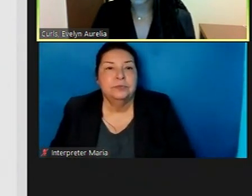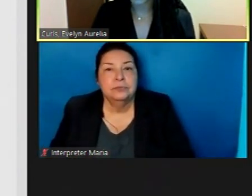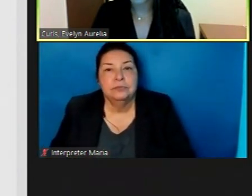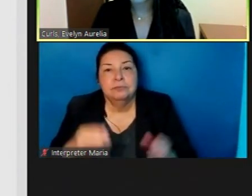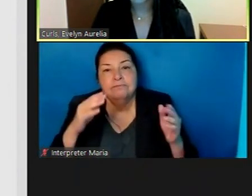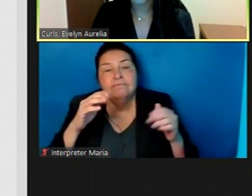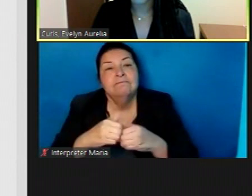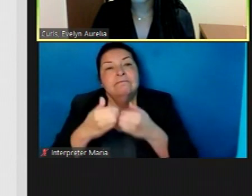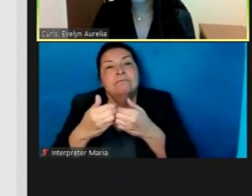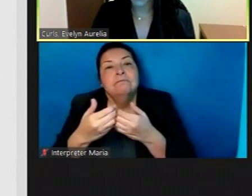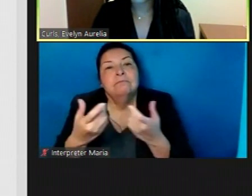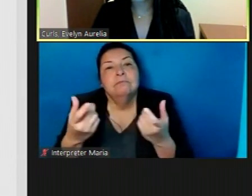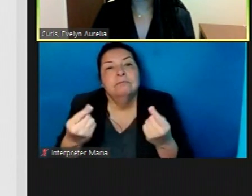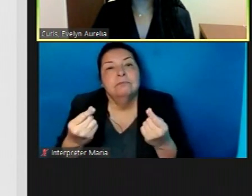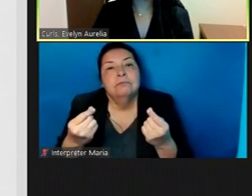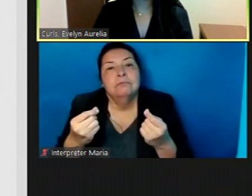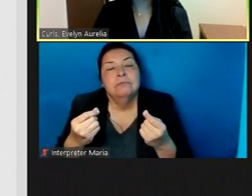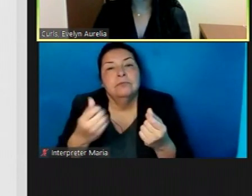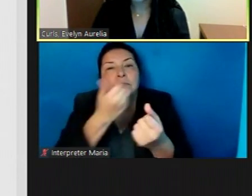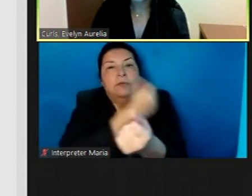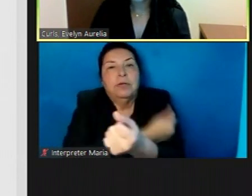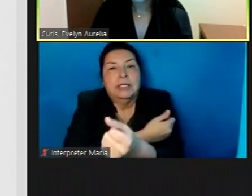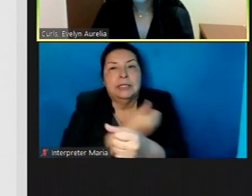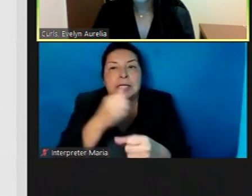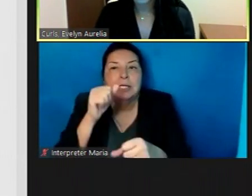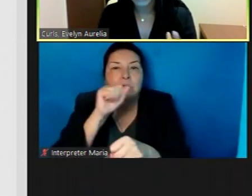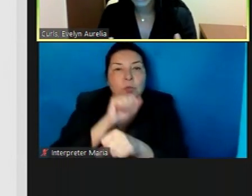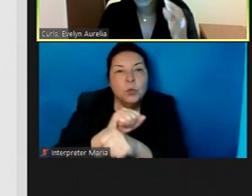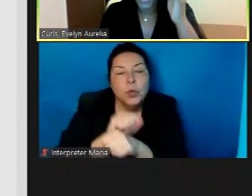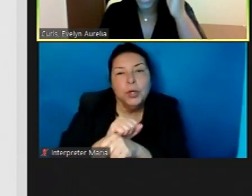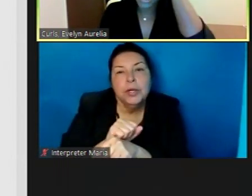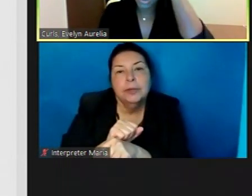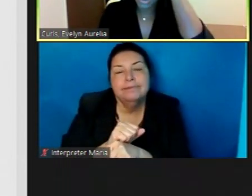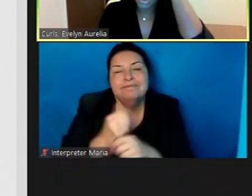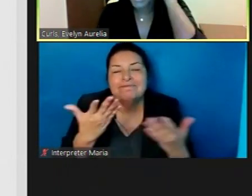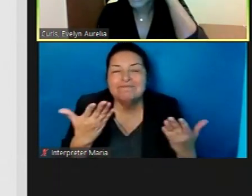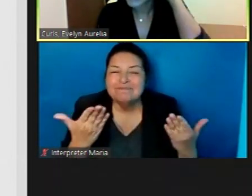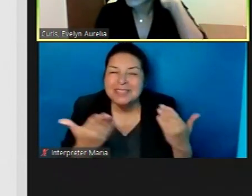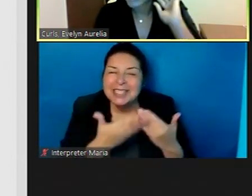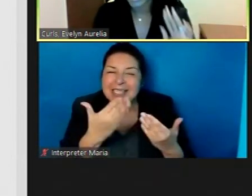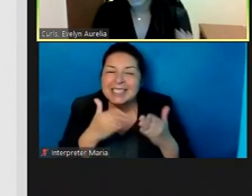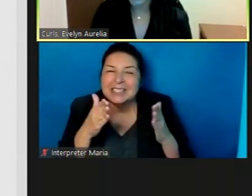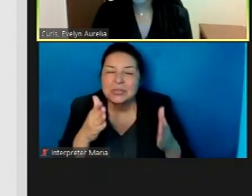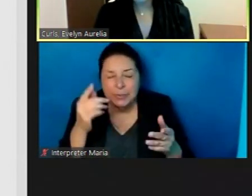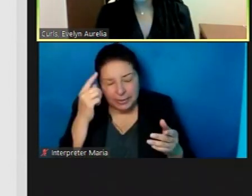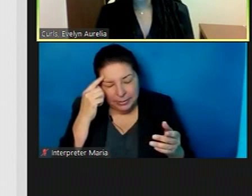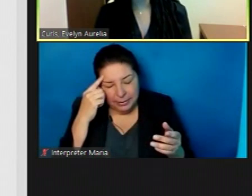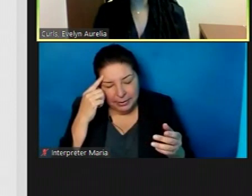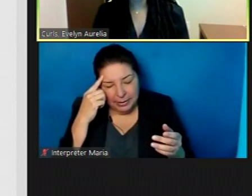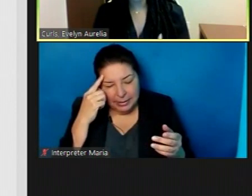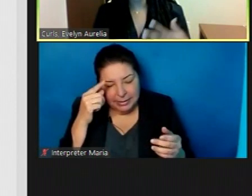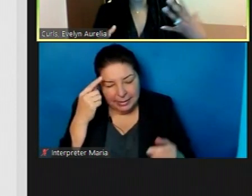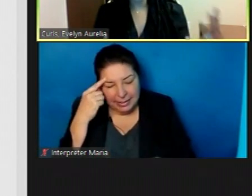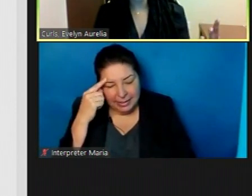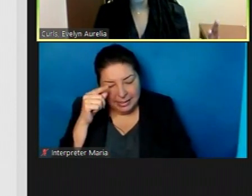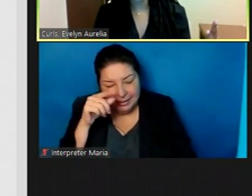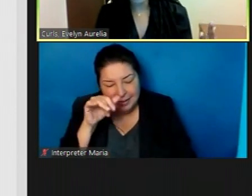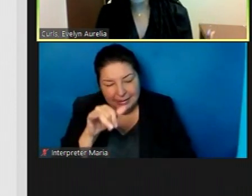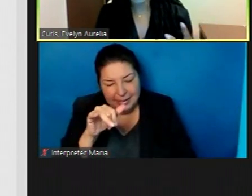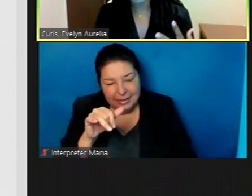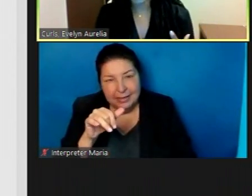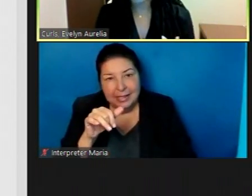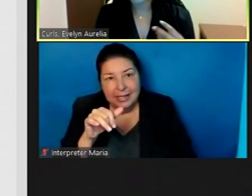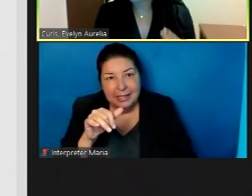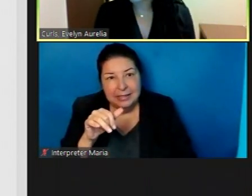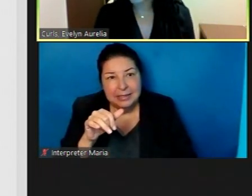How does the vaccine work? The easiest way to think about it is thinking that the mRNA